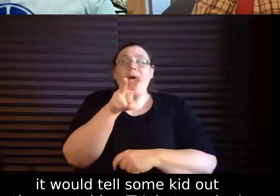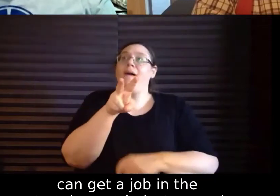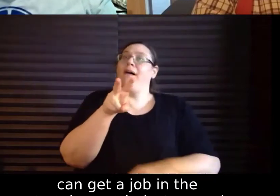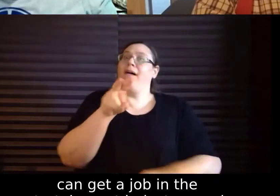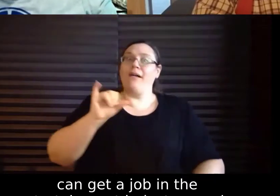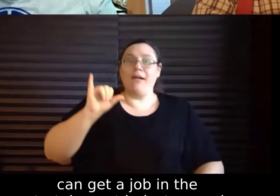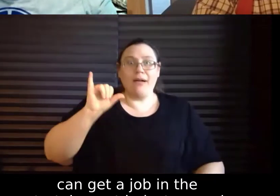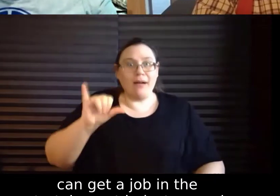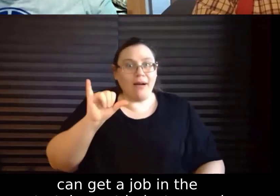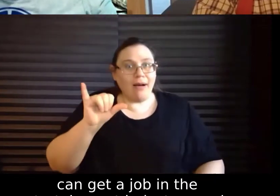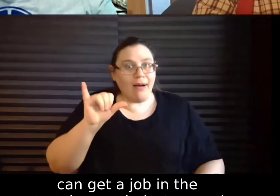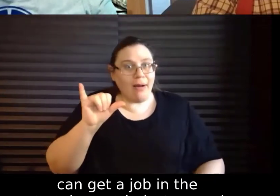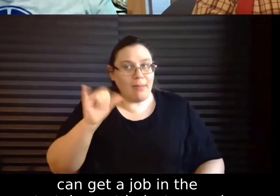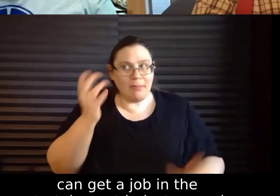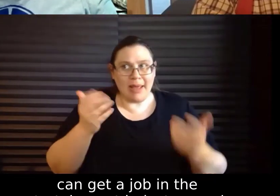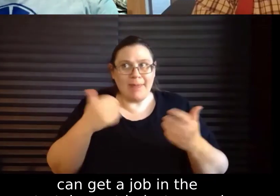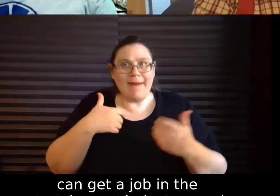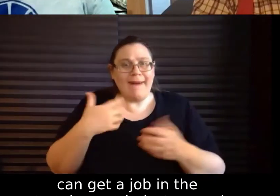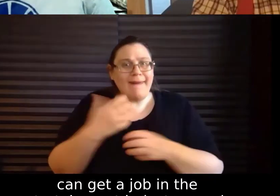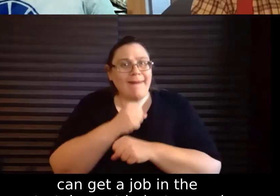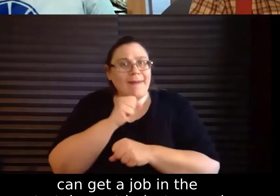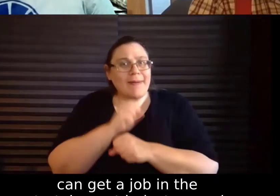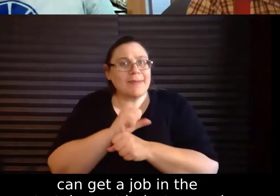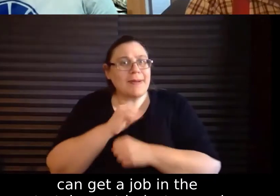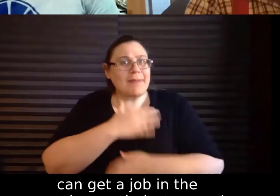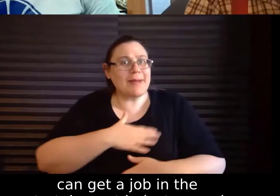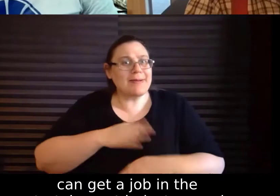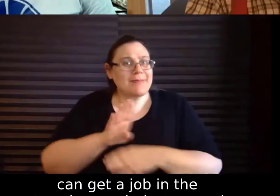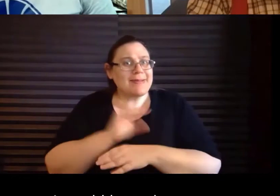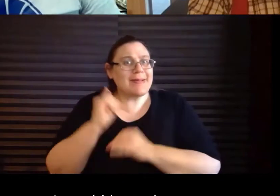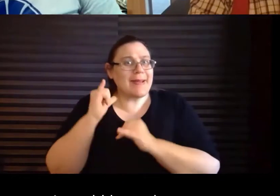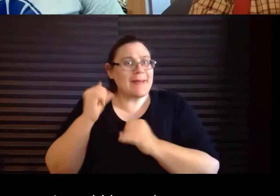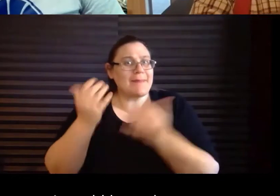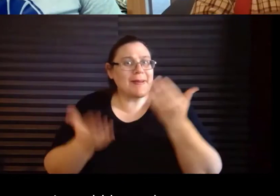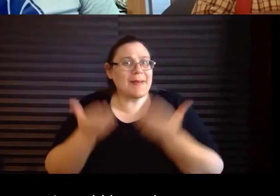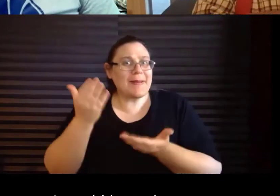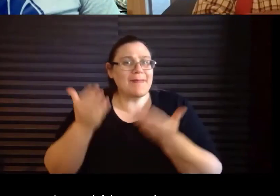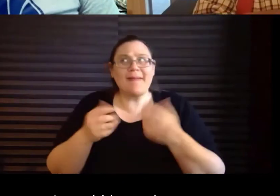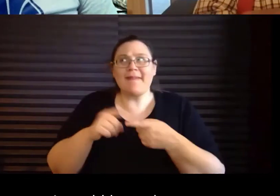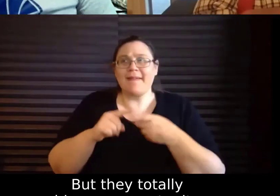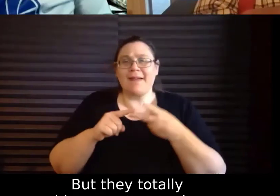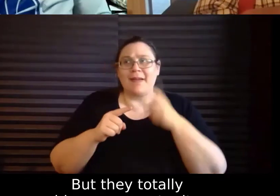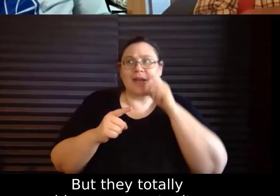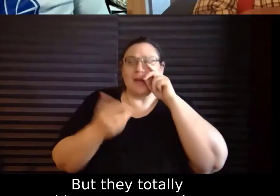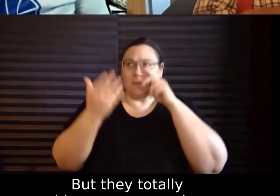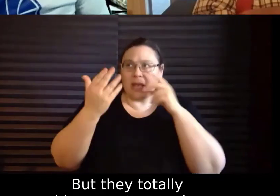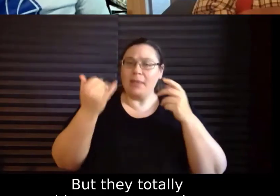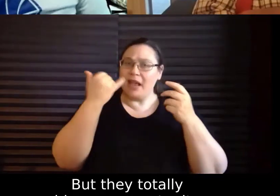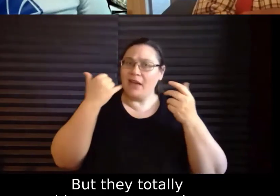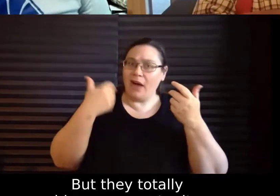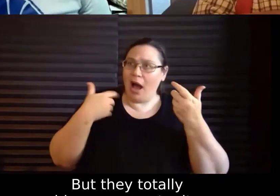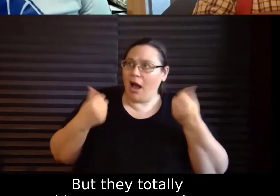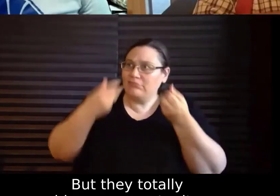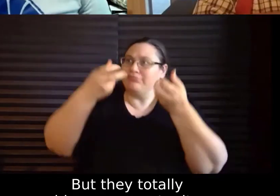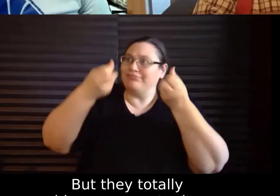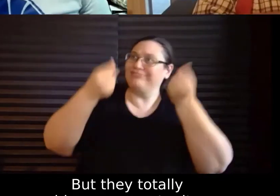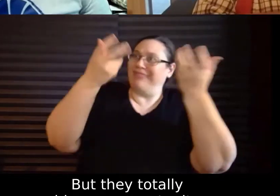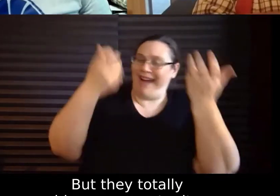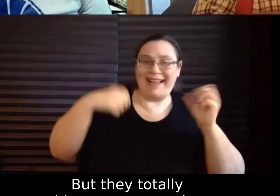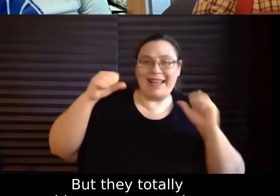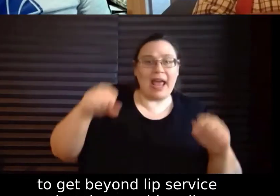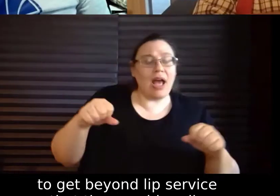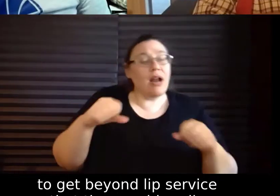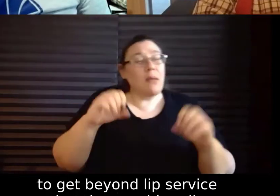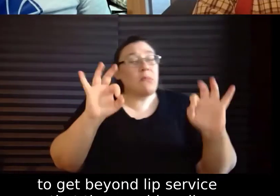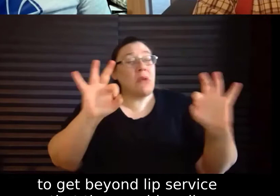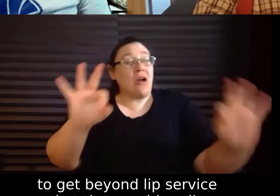maybe I could get a job in the entertainment industry. Right. Maybe I would be welcomed. But they totally blew an